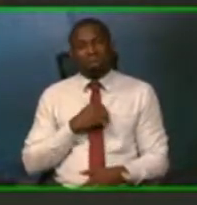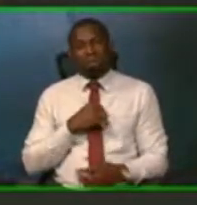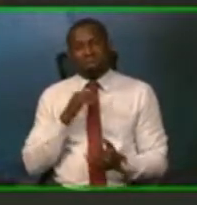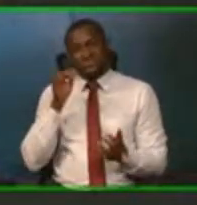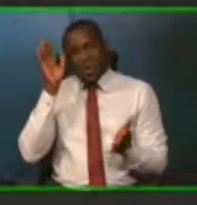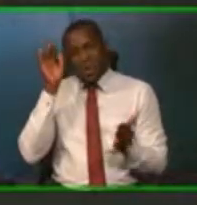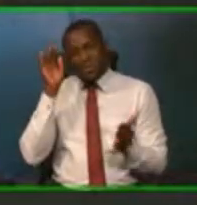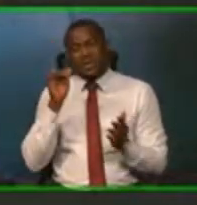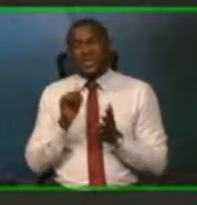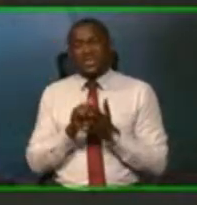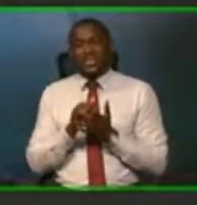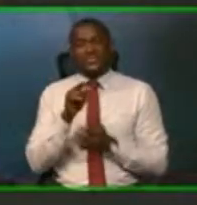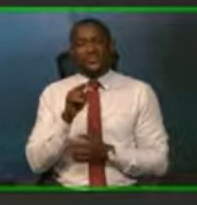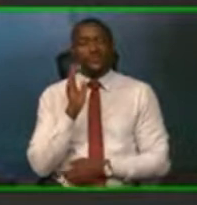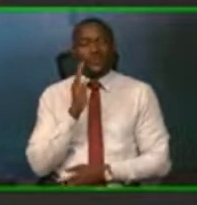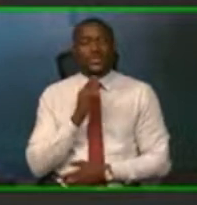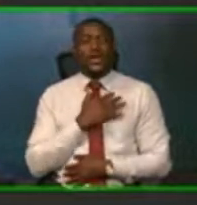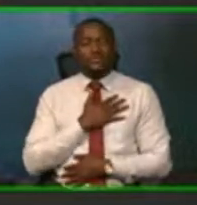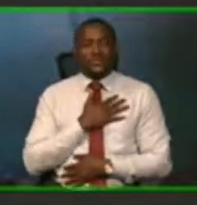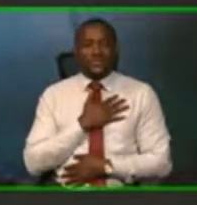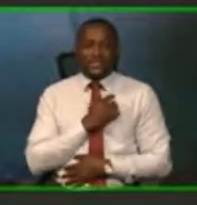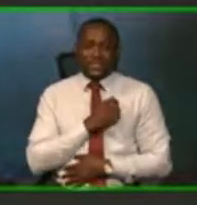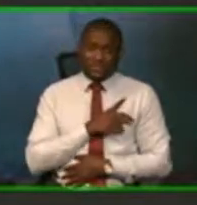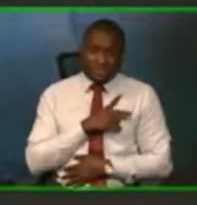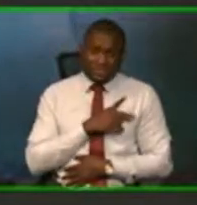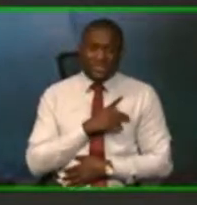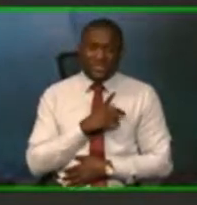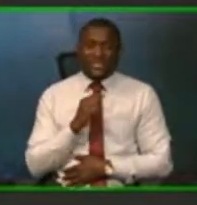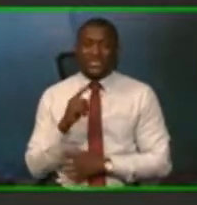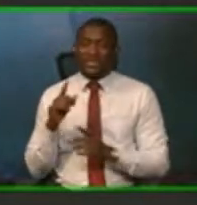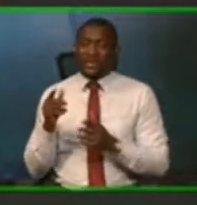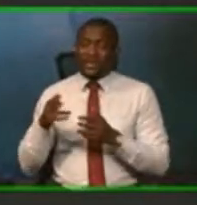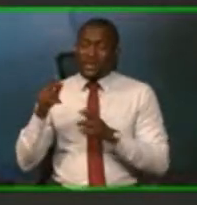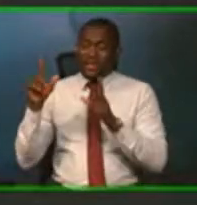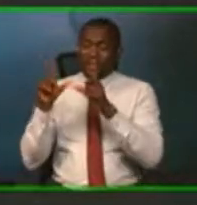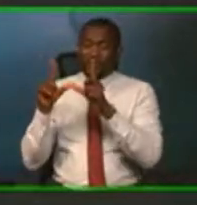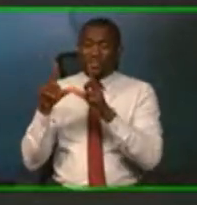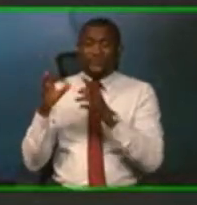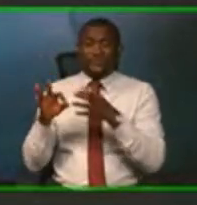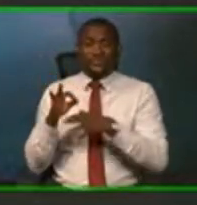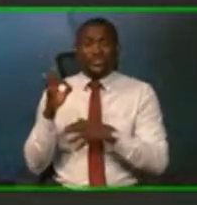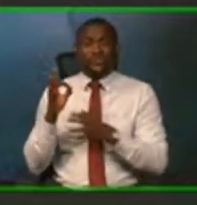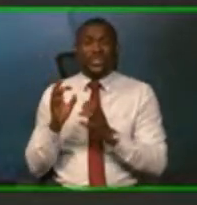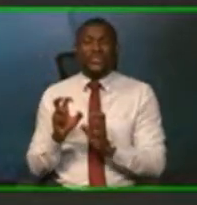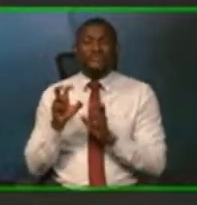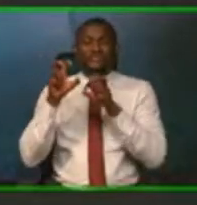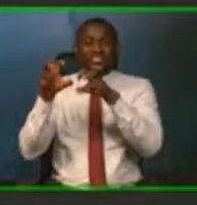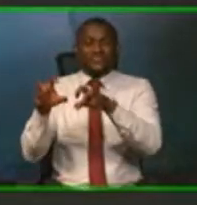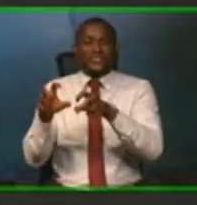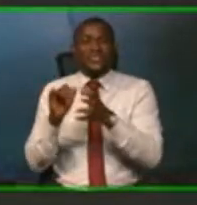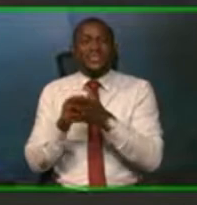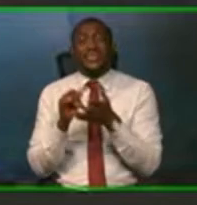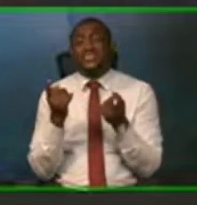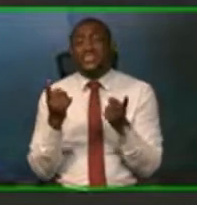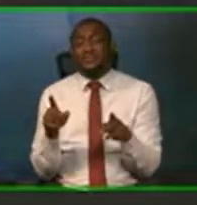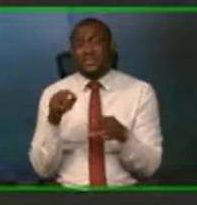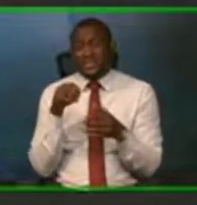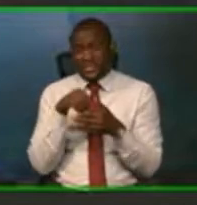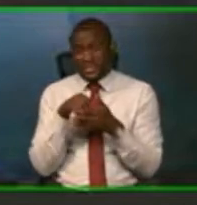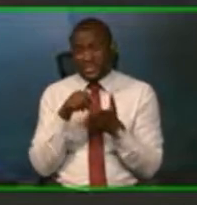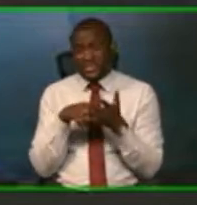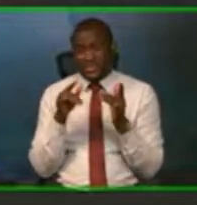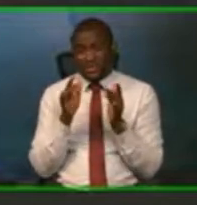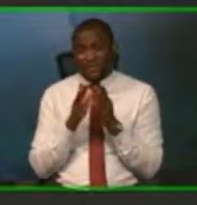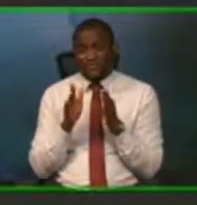to appreciate the kind and the level of spiritual investment that is happening through these conferences